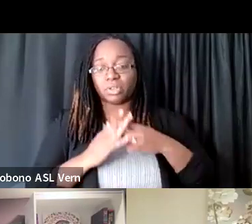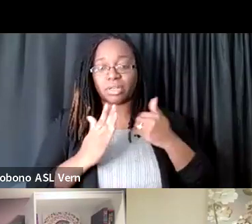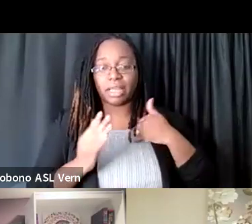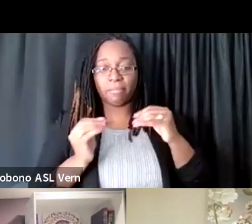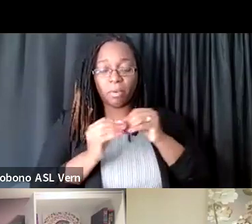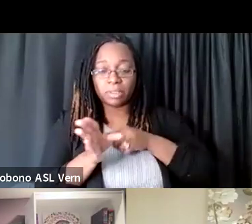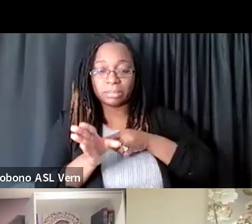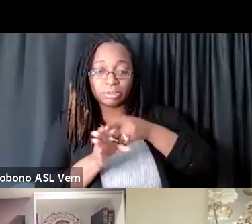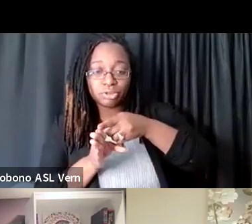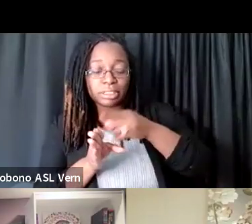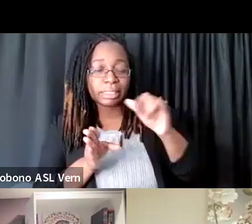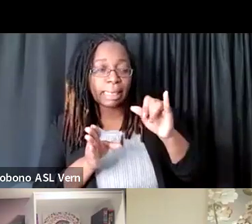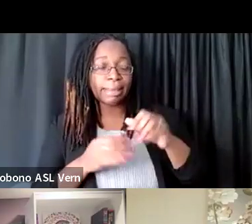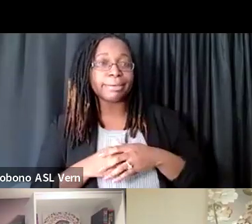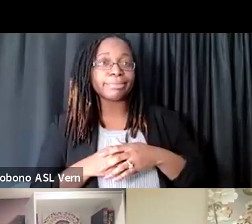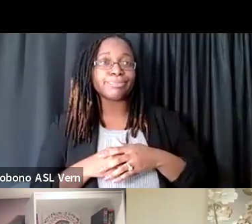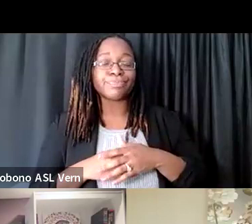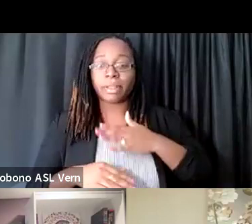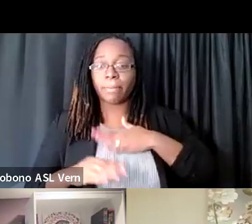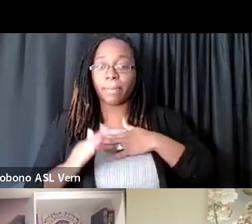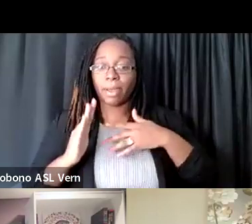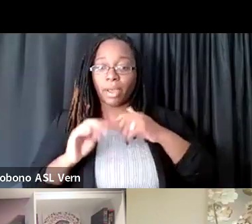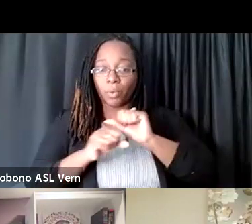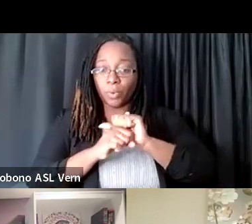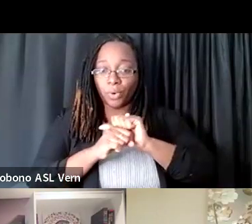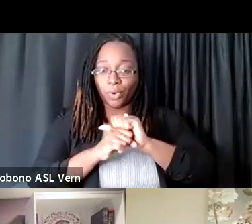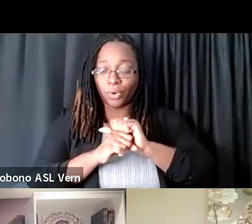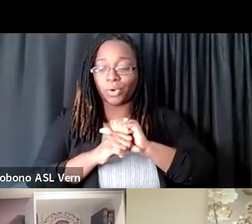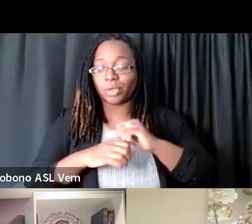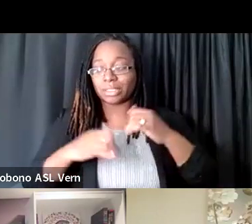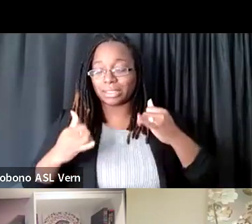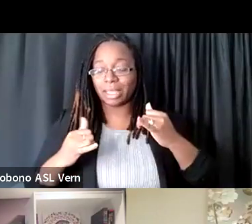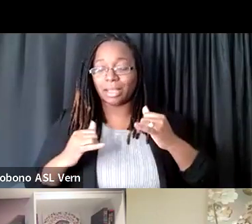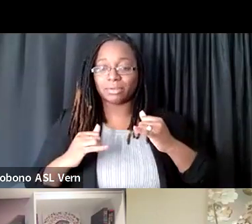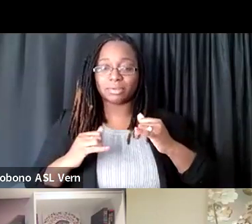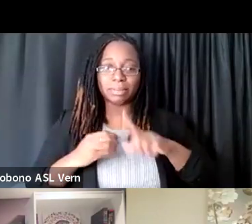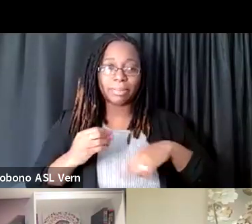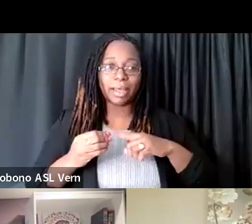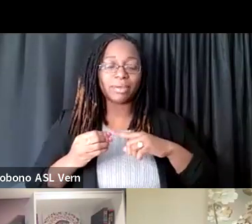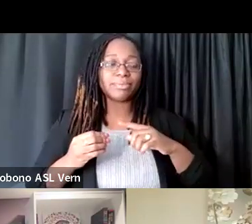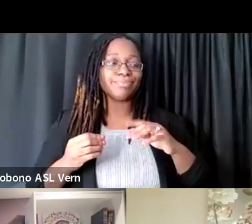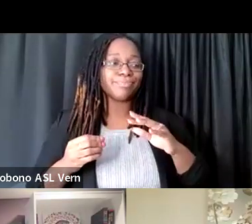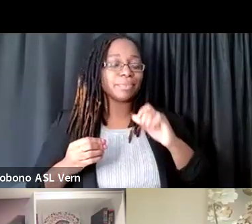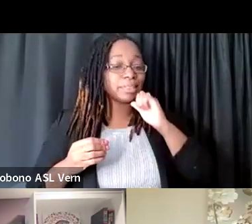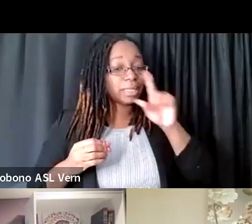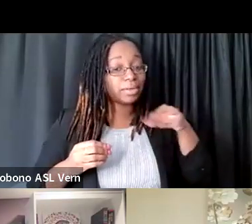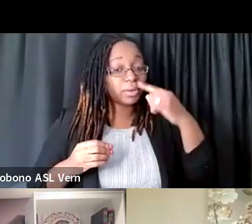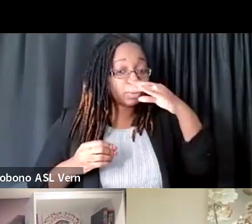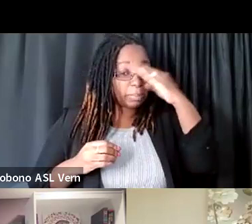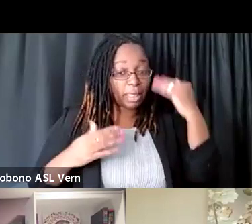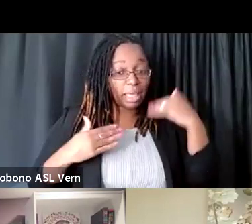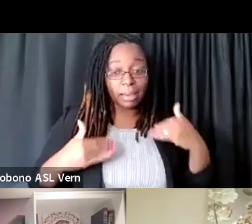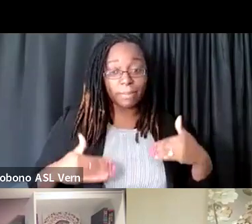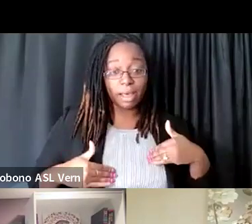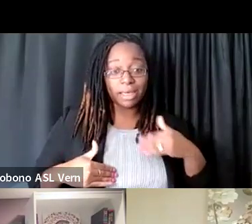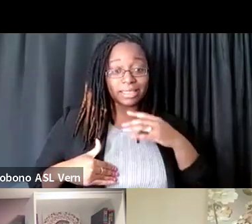specialize. For example, my work in particular now has been really about not just working with Black bodies and love, but in addition